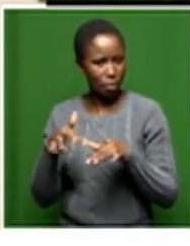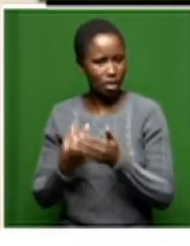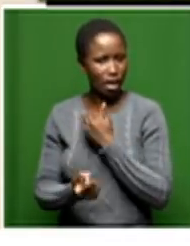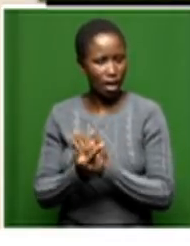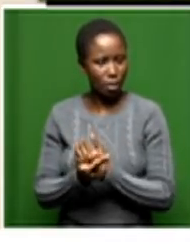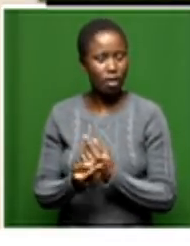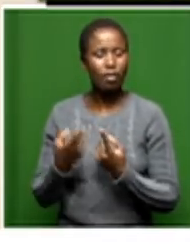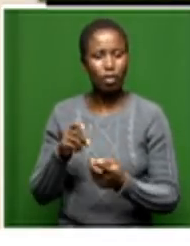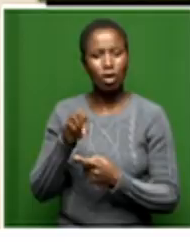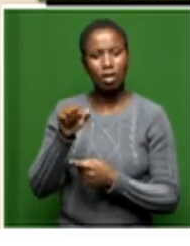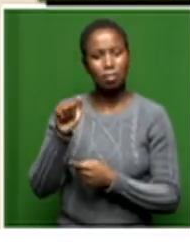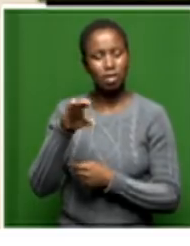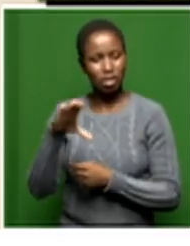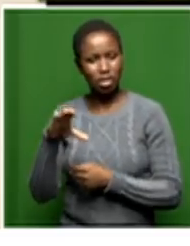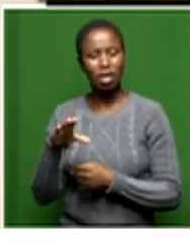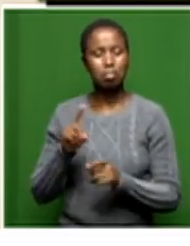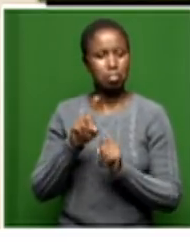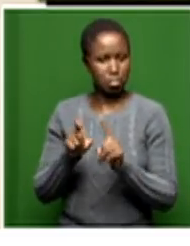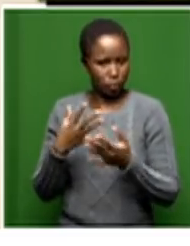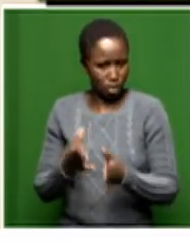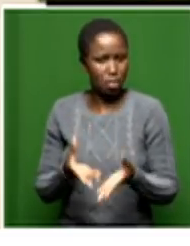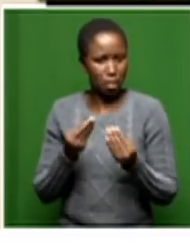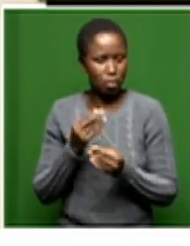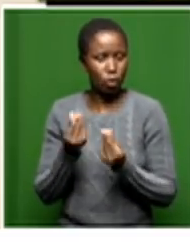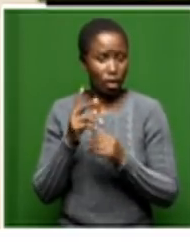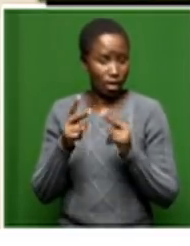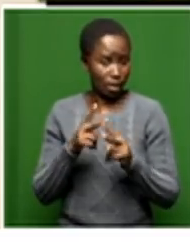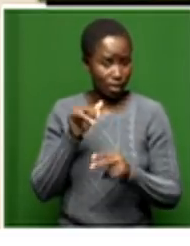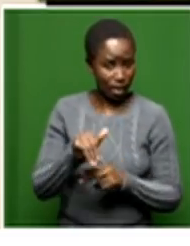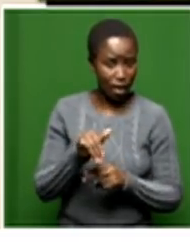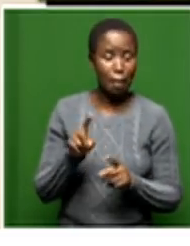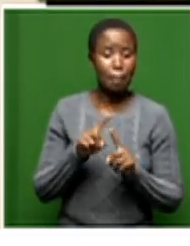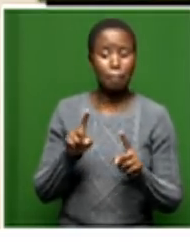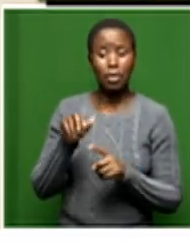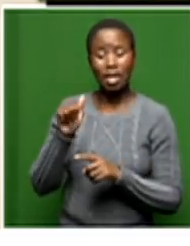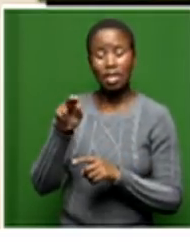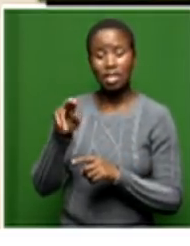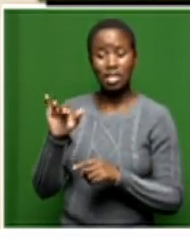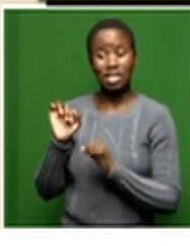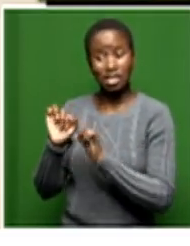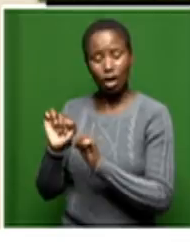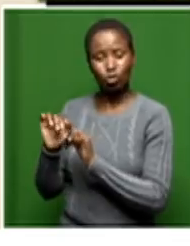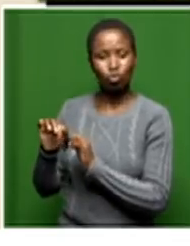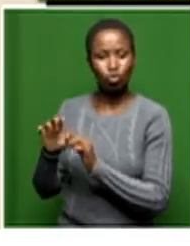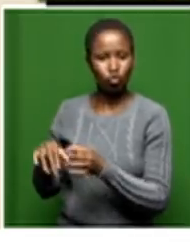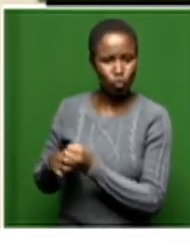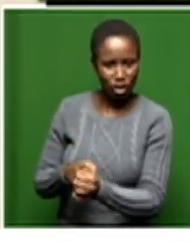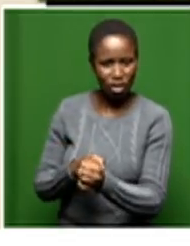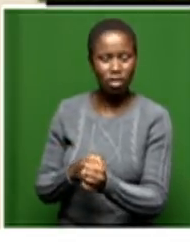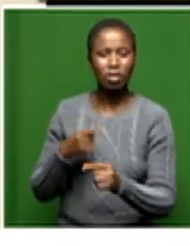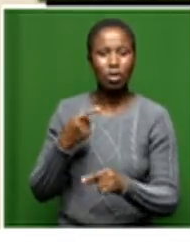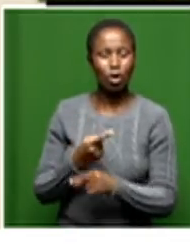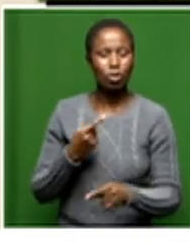SABC Inquiry, you know, we raised issues sharply there. But the strategy of the ANC has always been to try and subvert checks